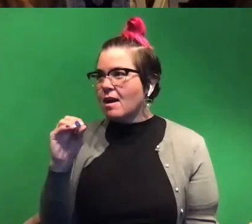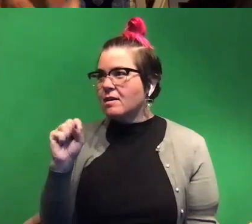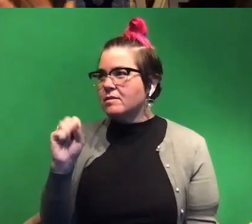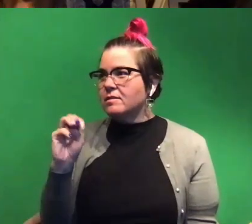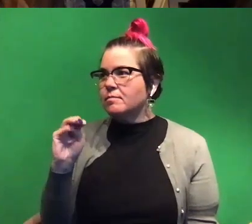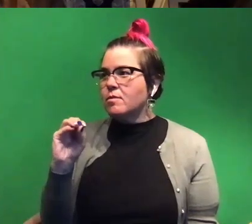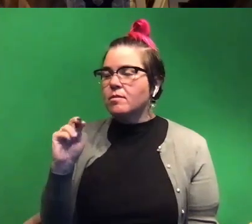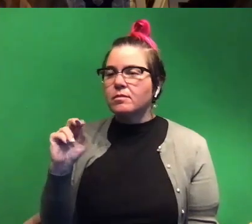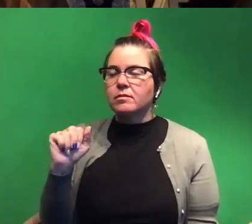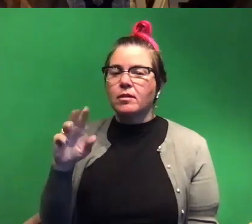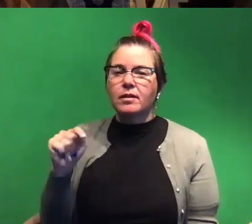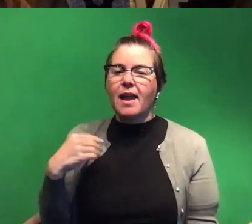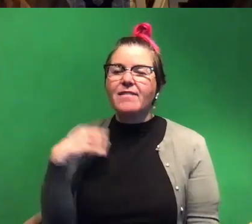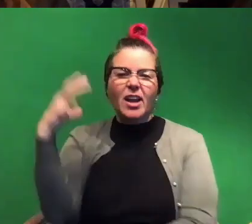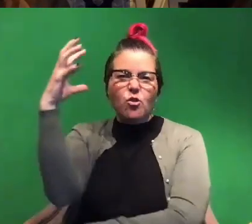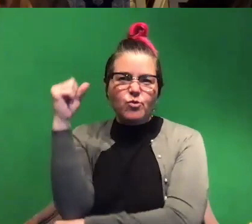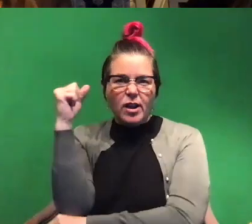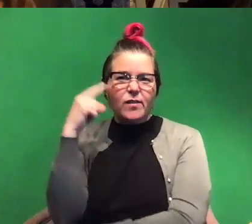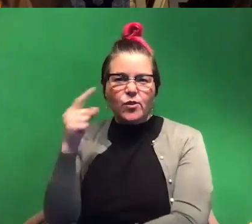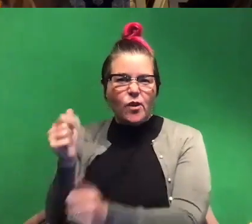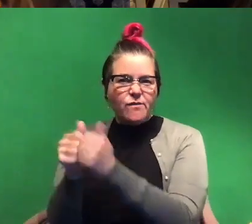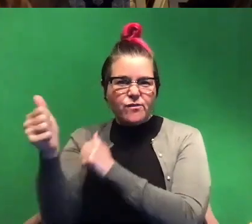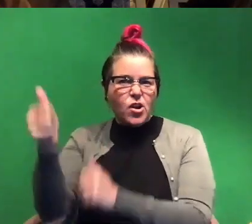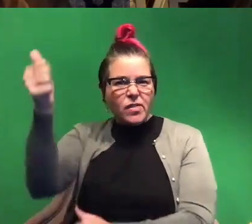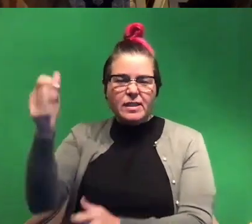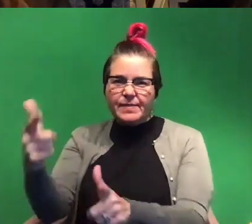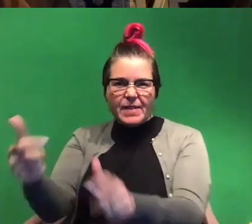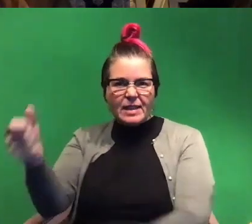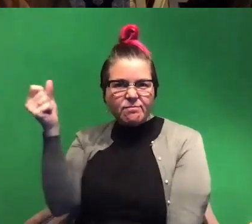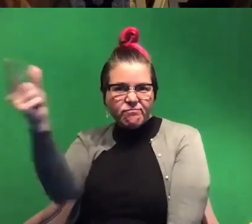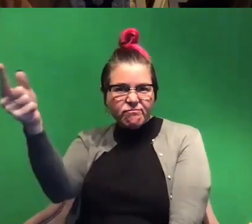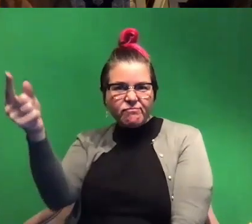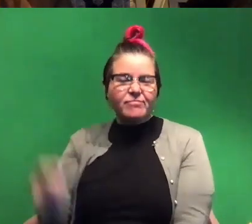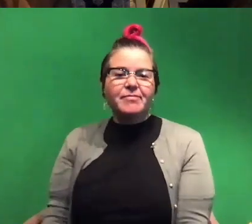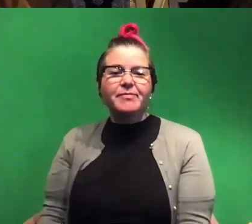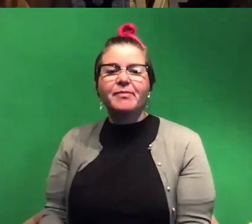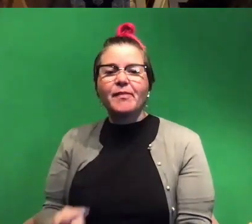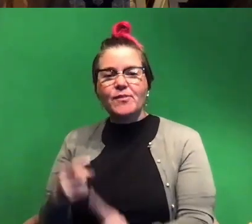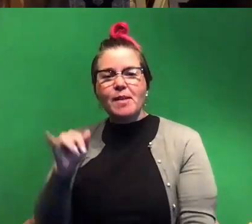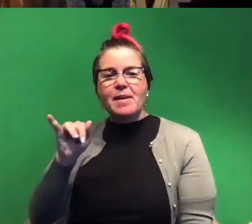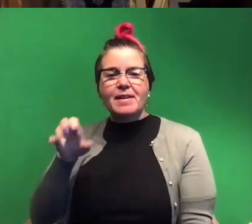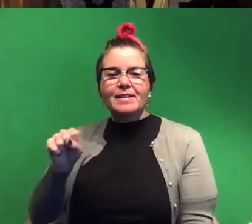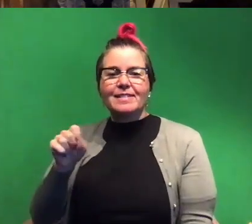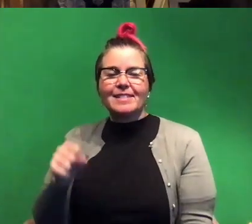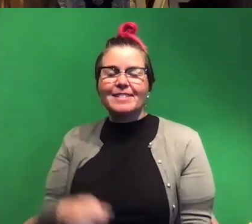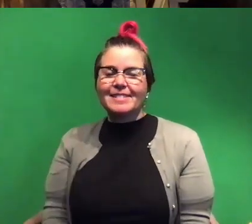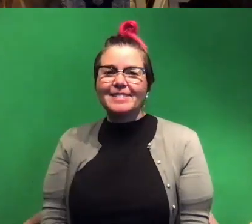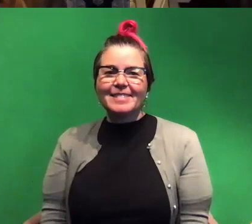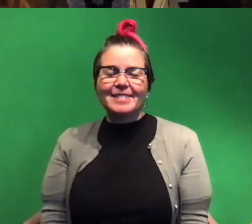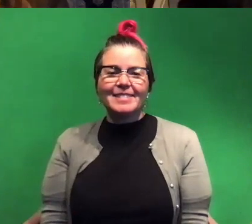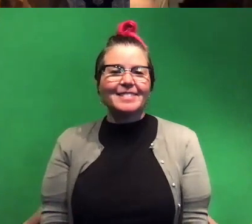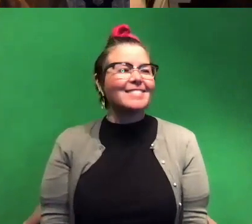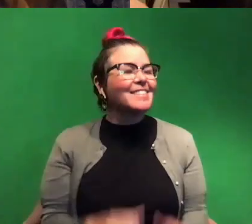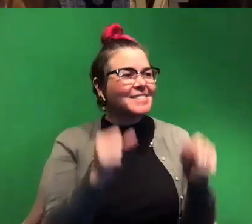the informal record for furthest and like fastest throw from the ISS. That's